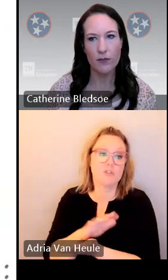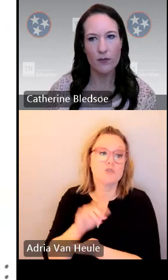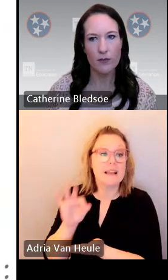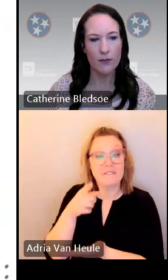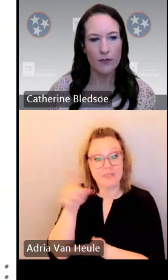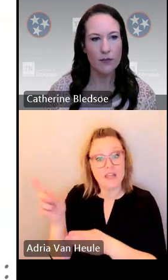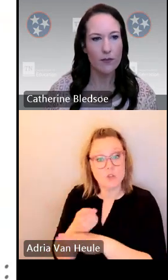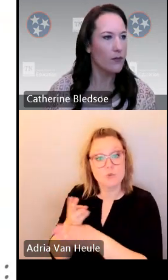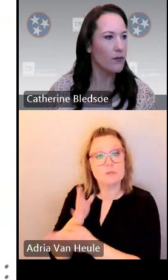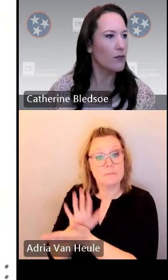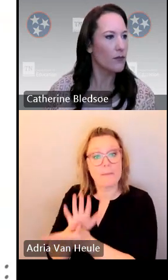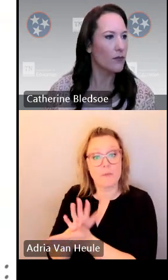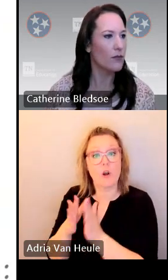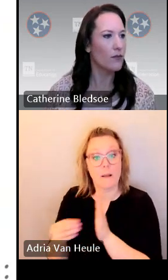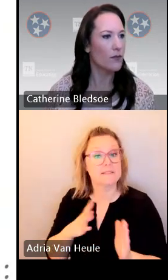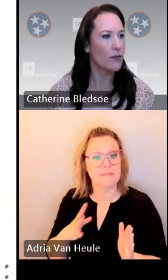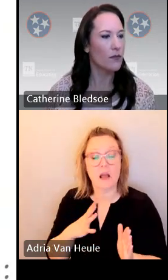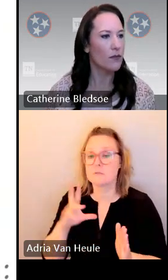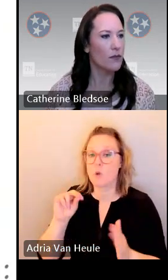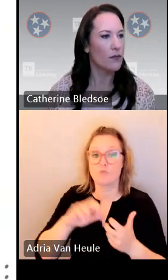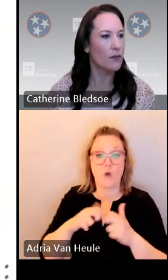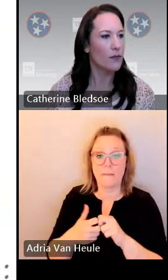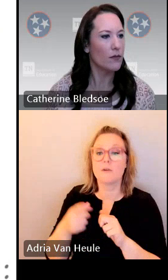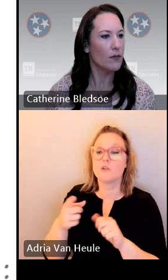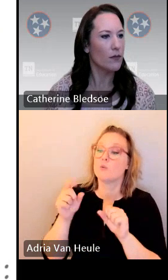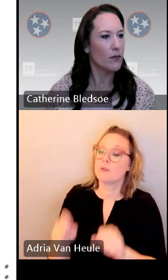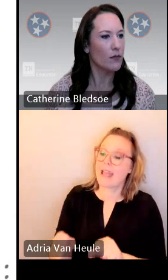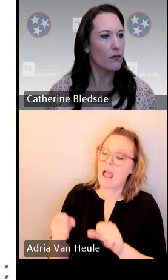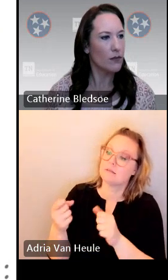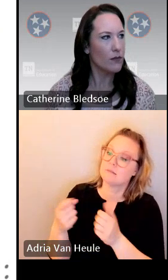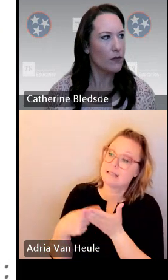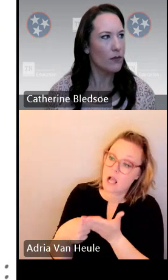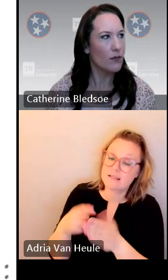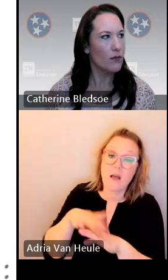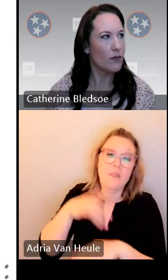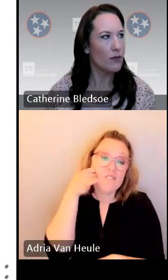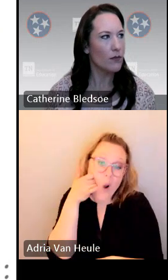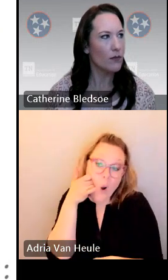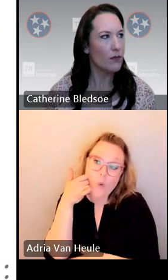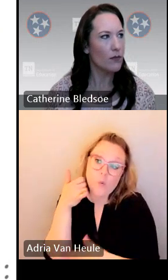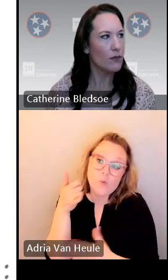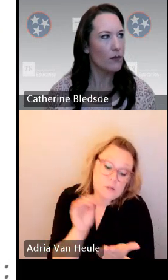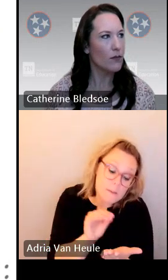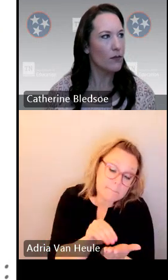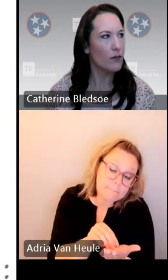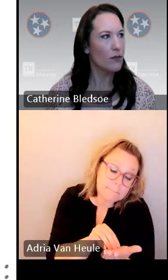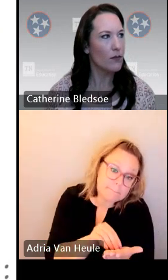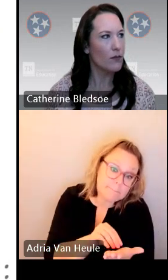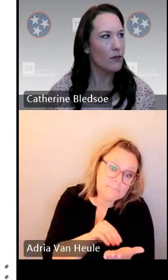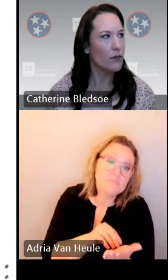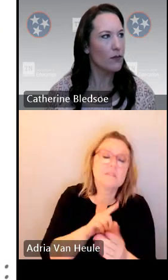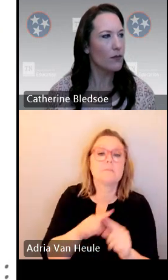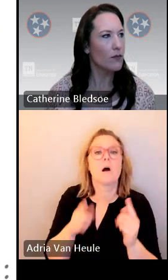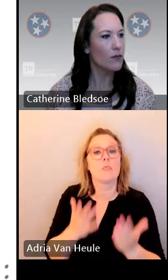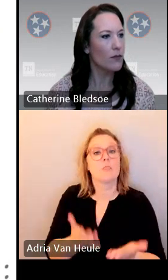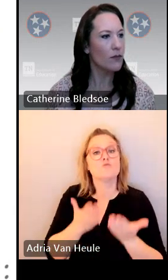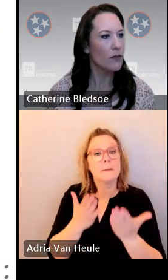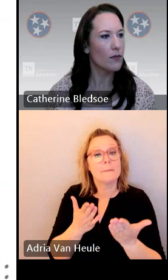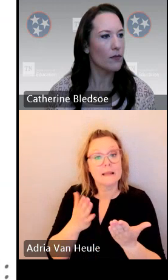no problem. You can go through each question with a student on the phone, make notes. I know sometimes I find that easier. The recommendation, though, is